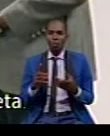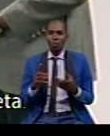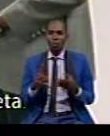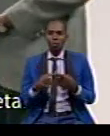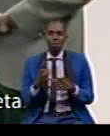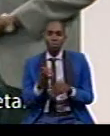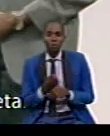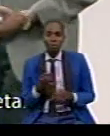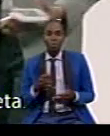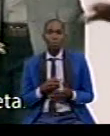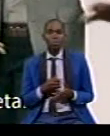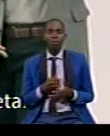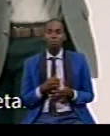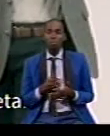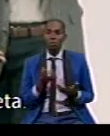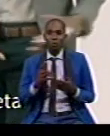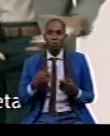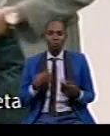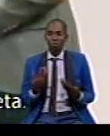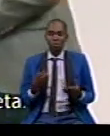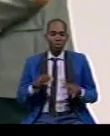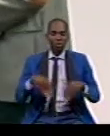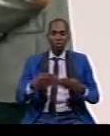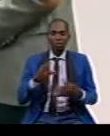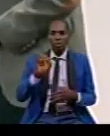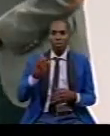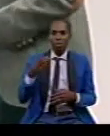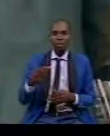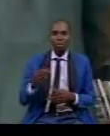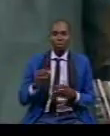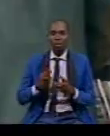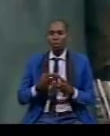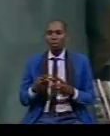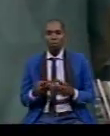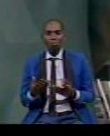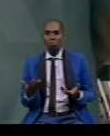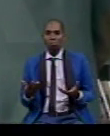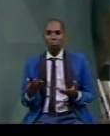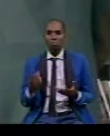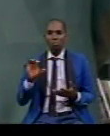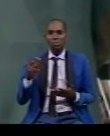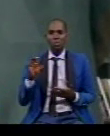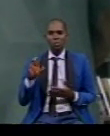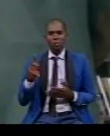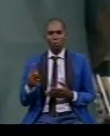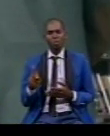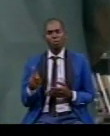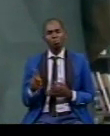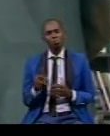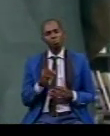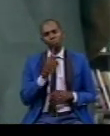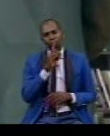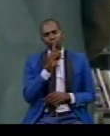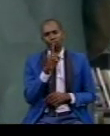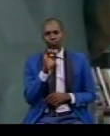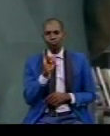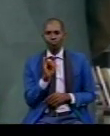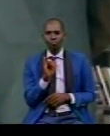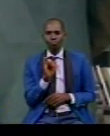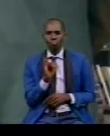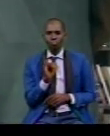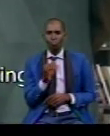songs and all those messages, and I heard all those testimonies. Is that why you came? No. You don't want to be